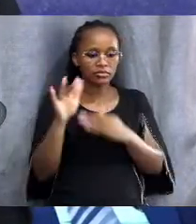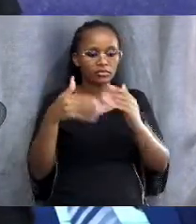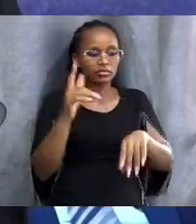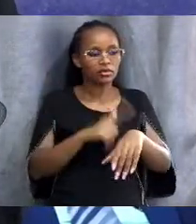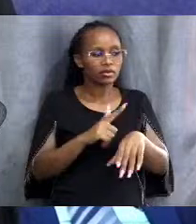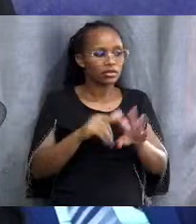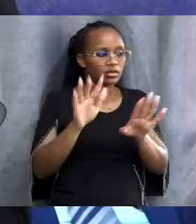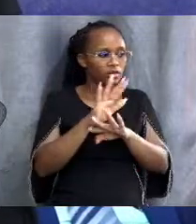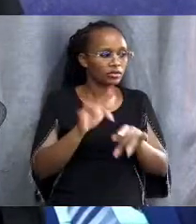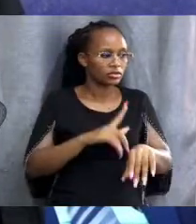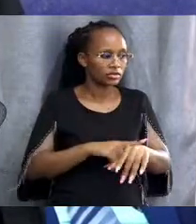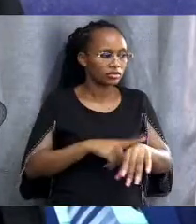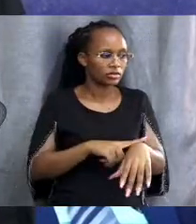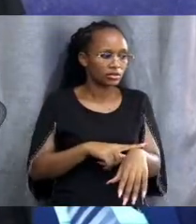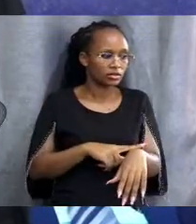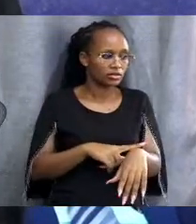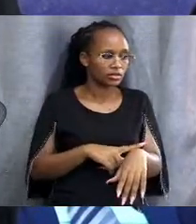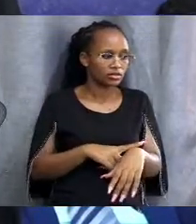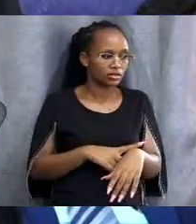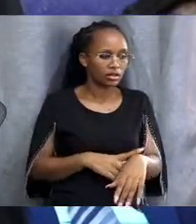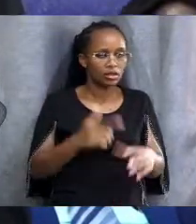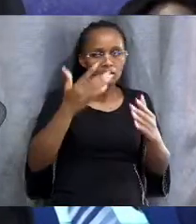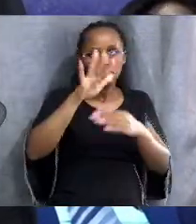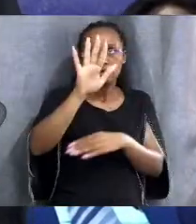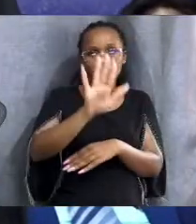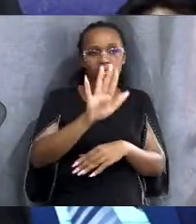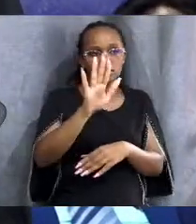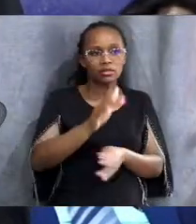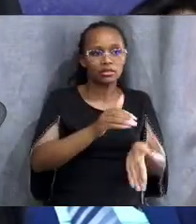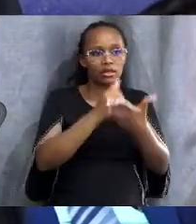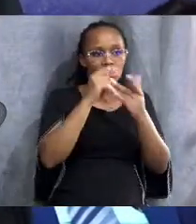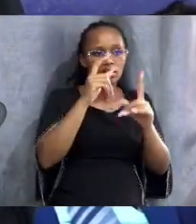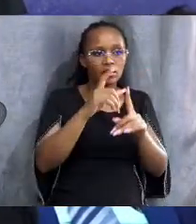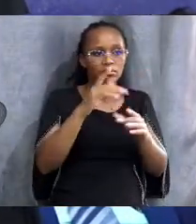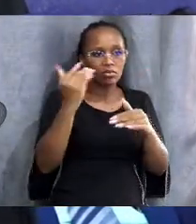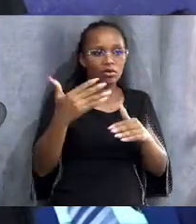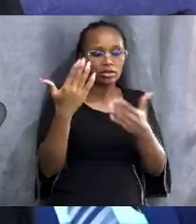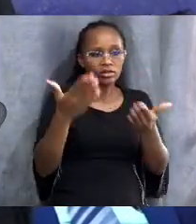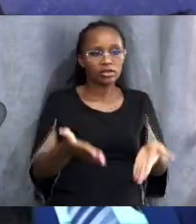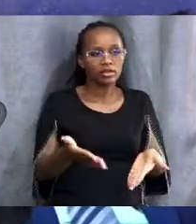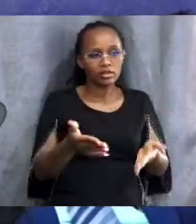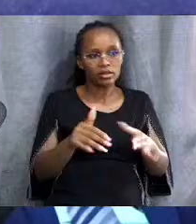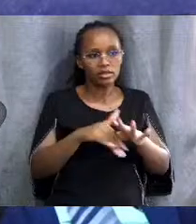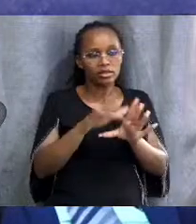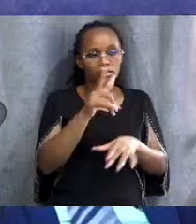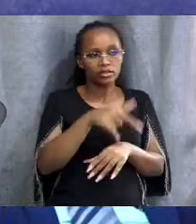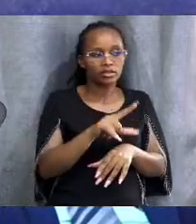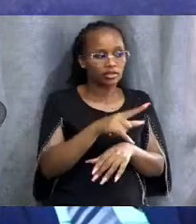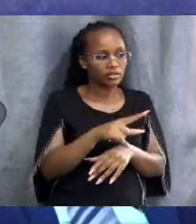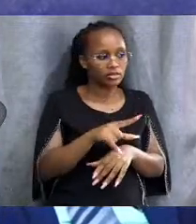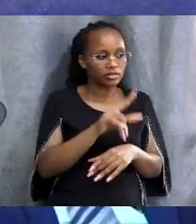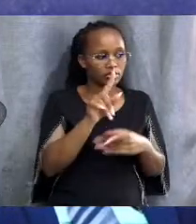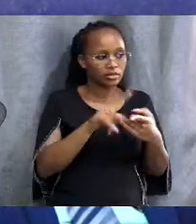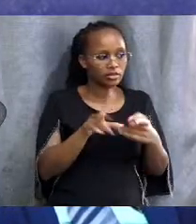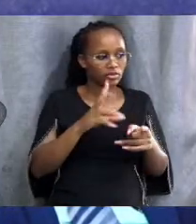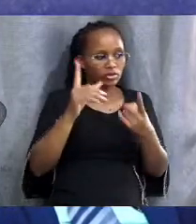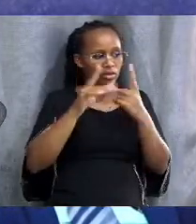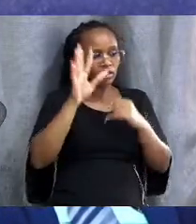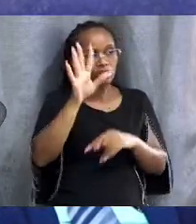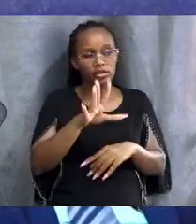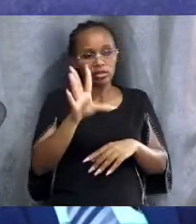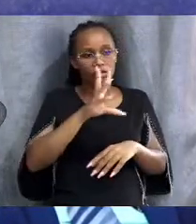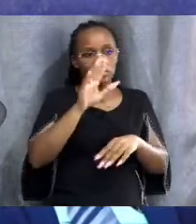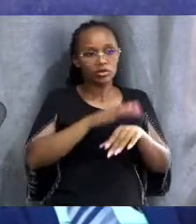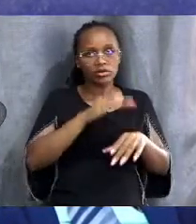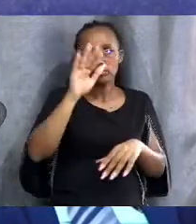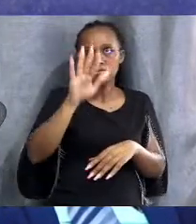here every time. His present help is available in us. When we call